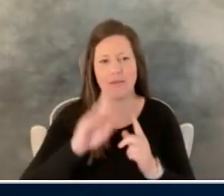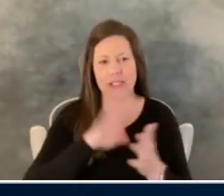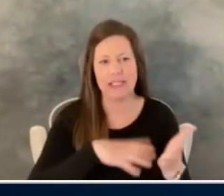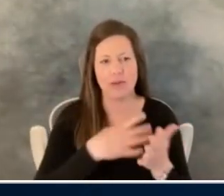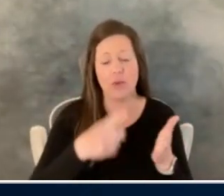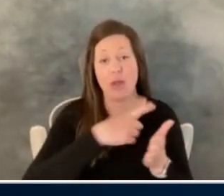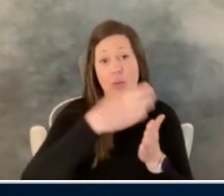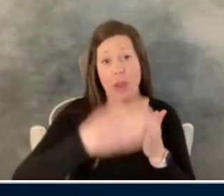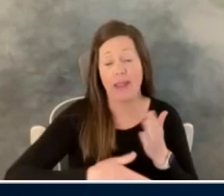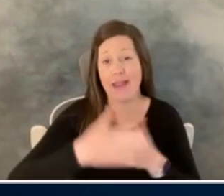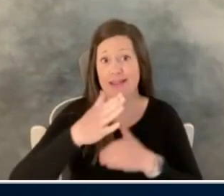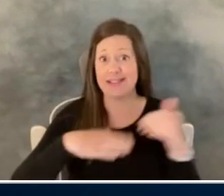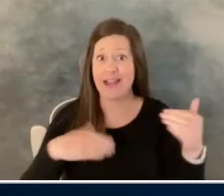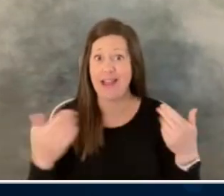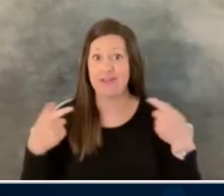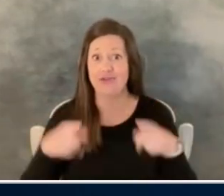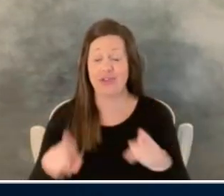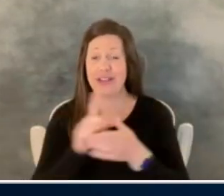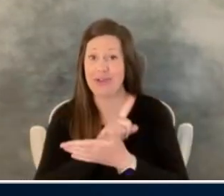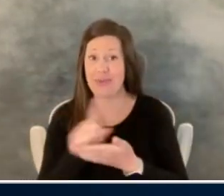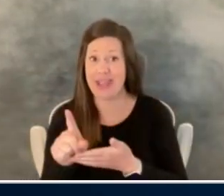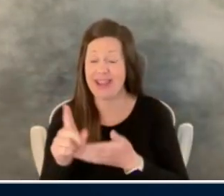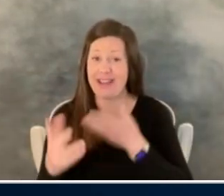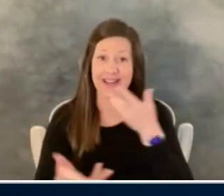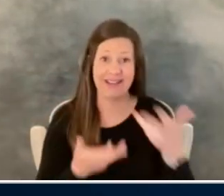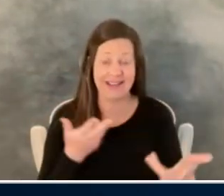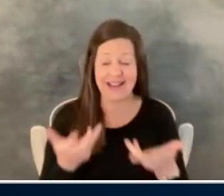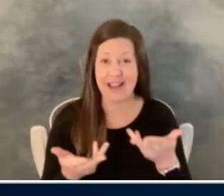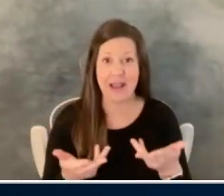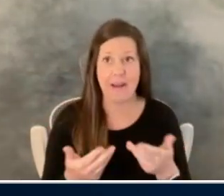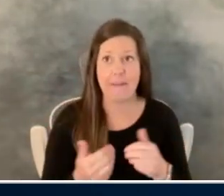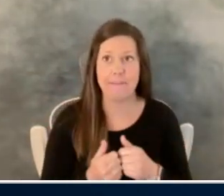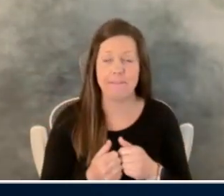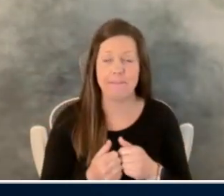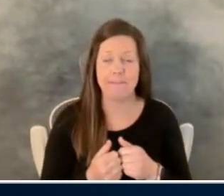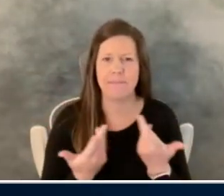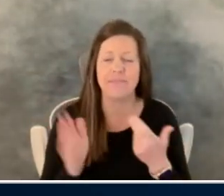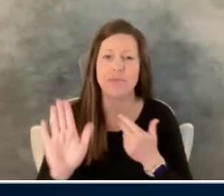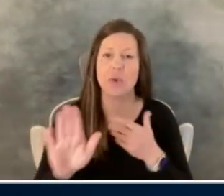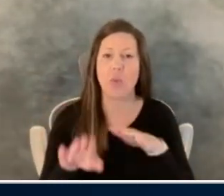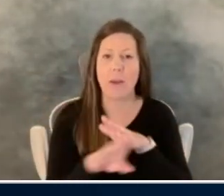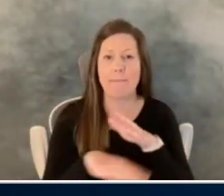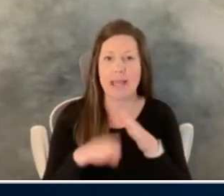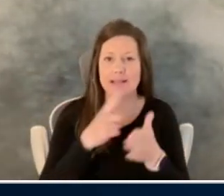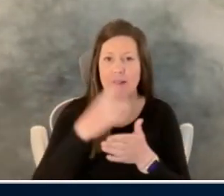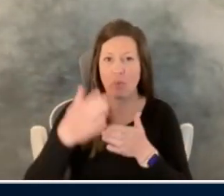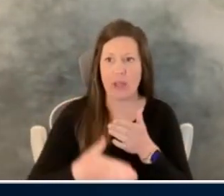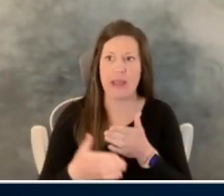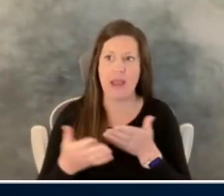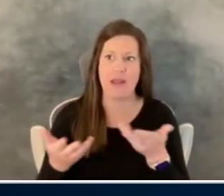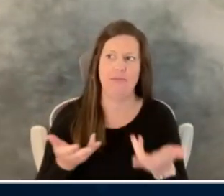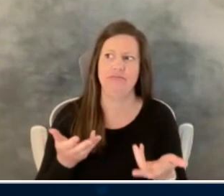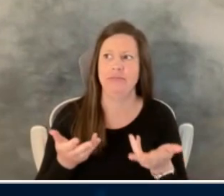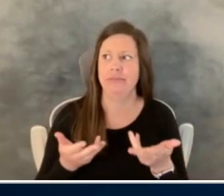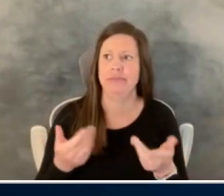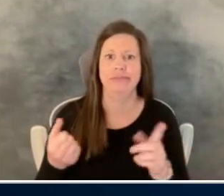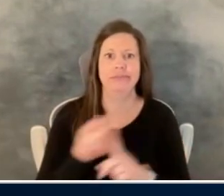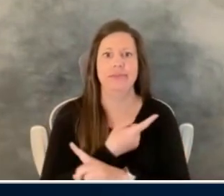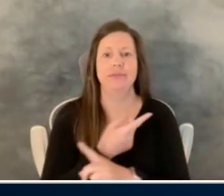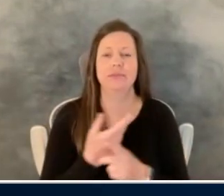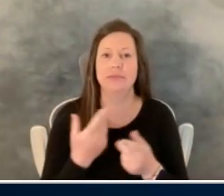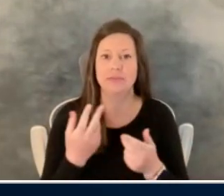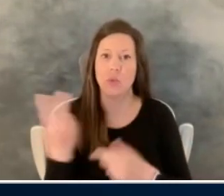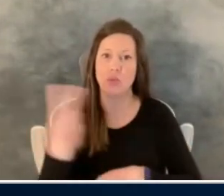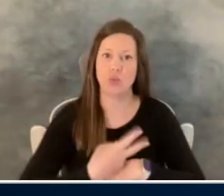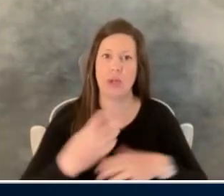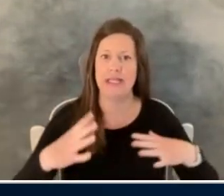than they have during the weekday. What does your basic weekend inconsistency, or those 2 days off you have, do to the